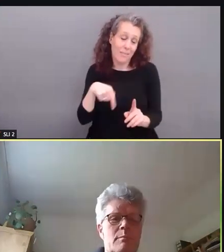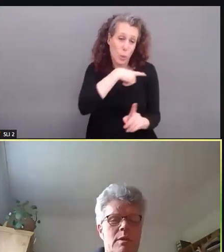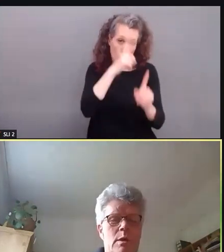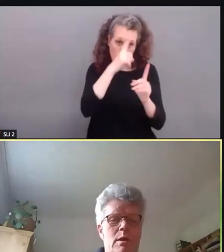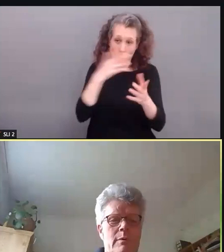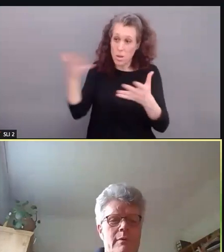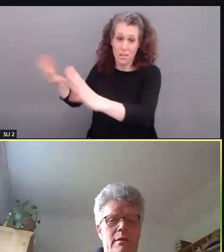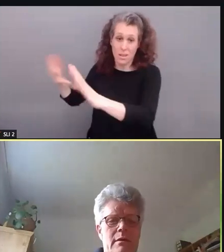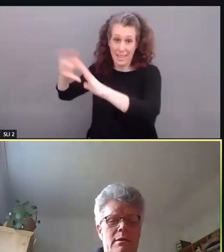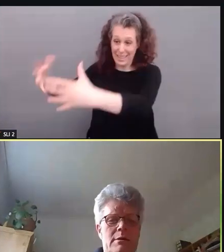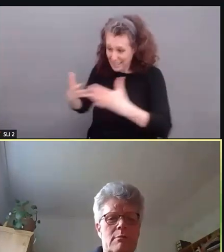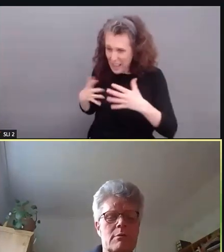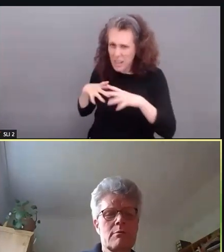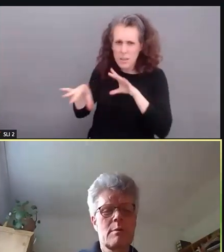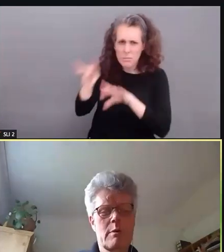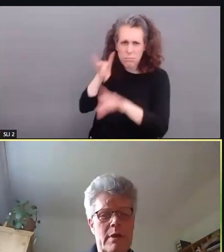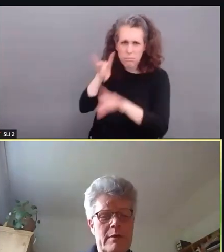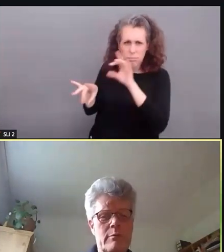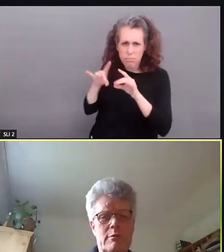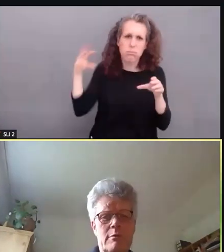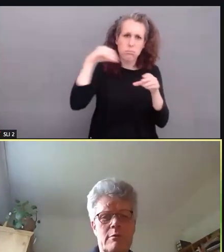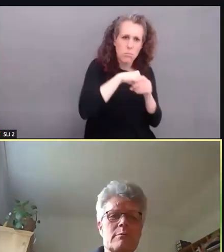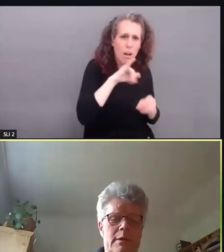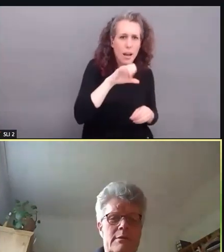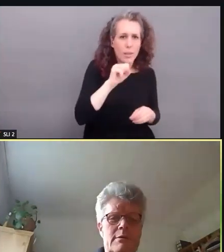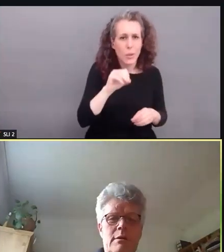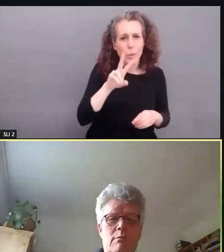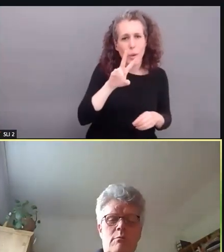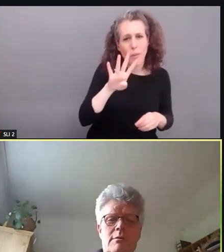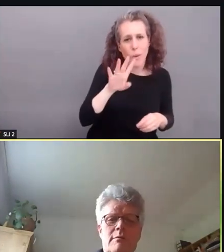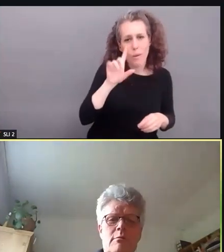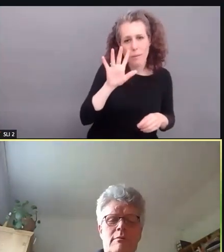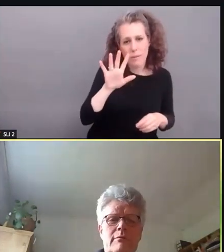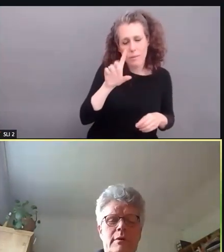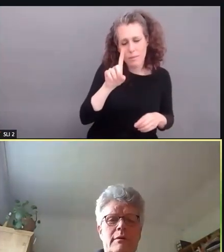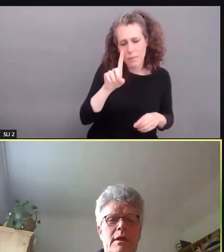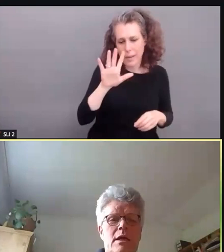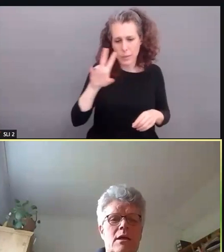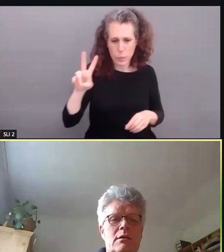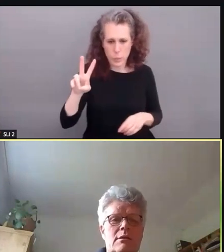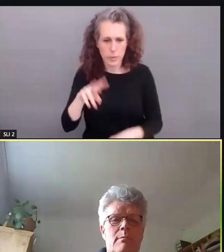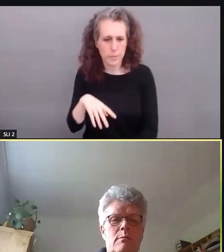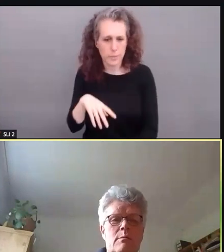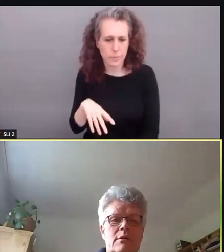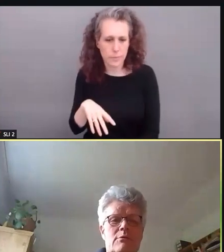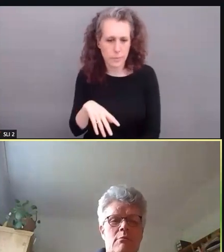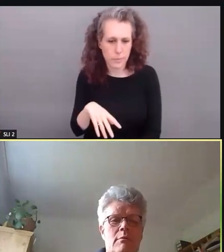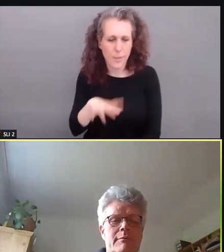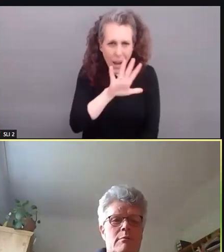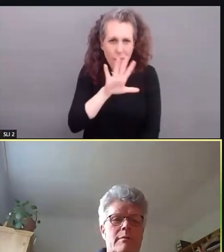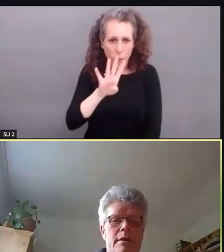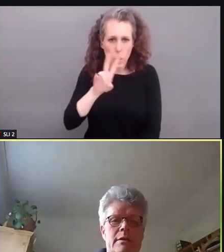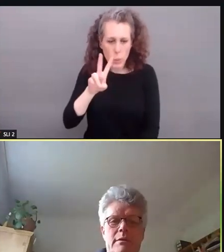pretty well, we think, in the ISO 21542, where there's also a sort of table with a short